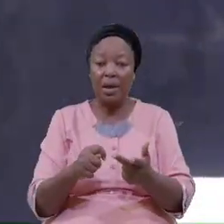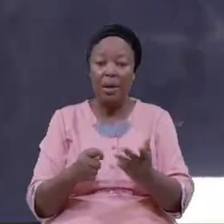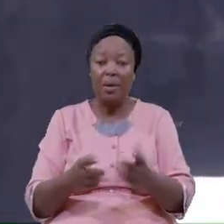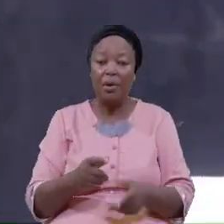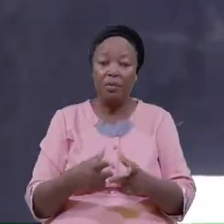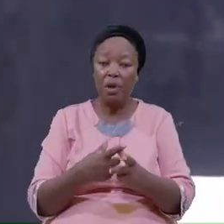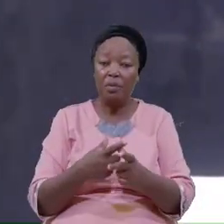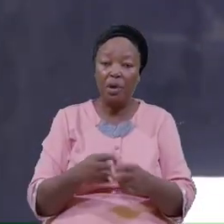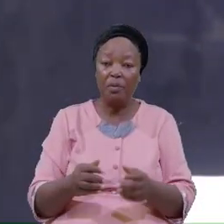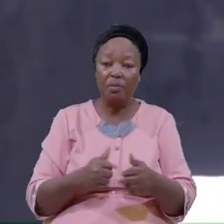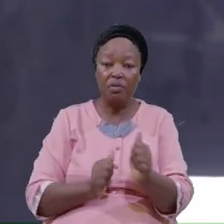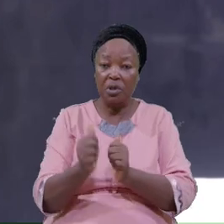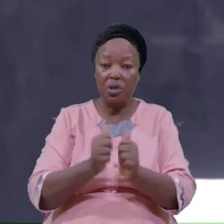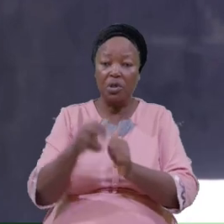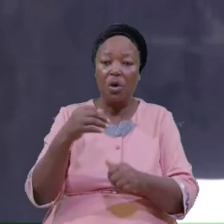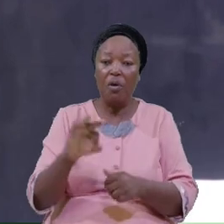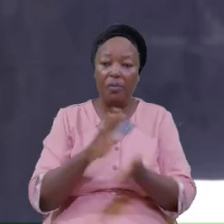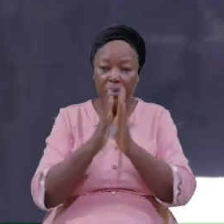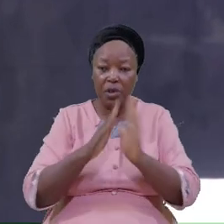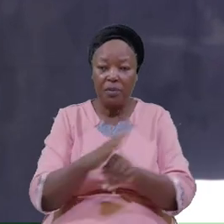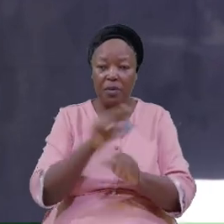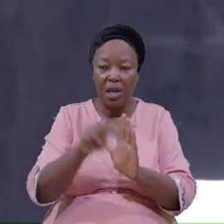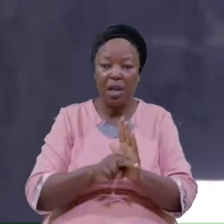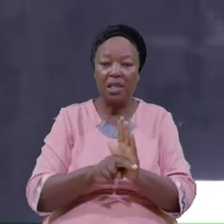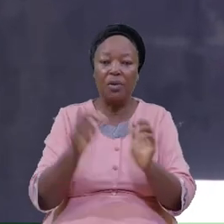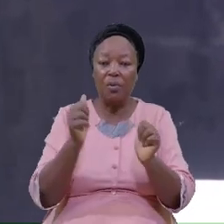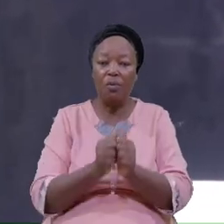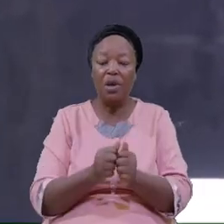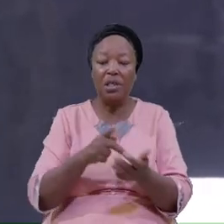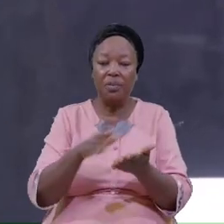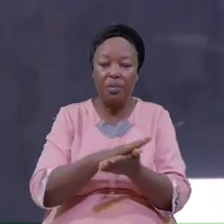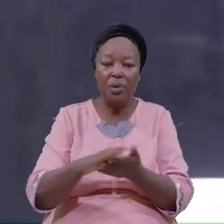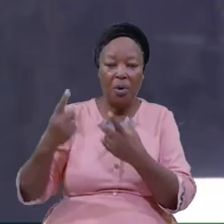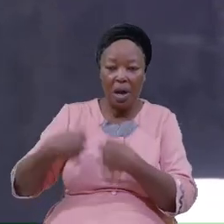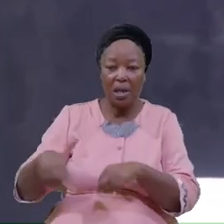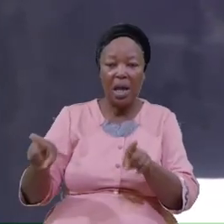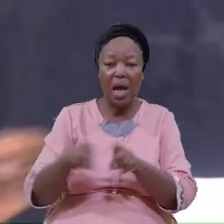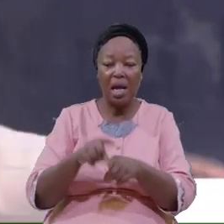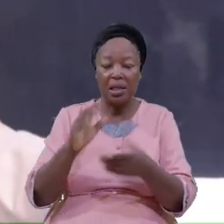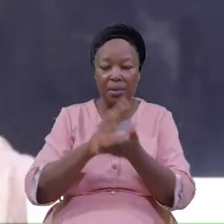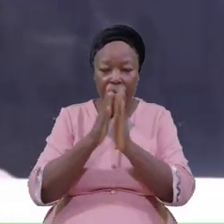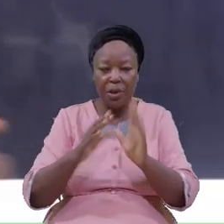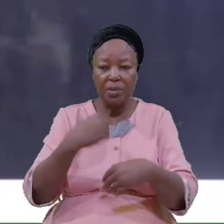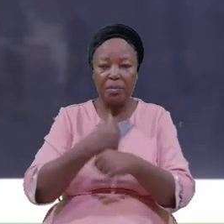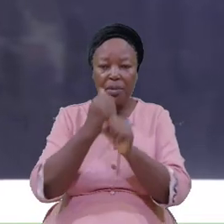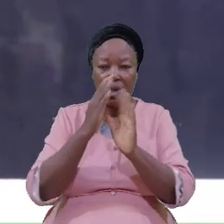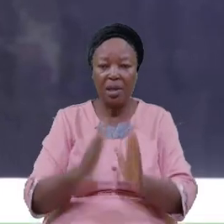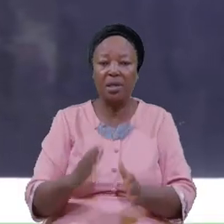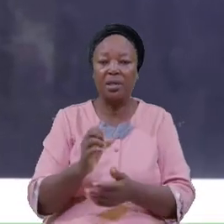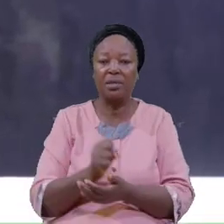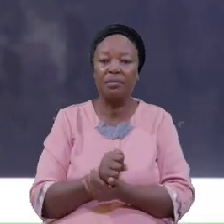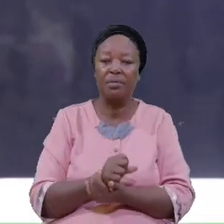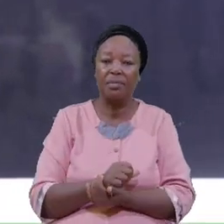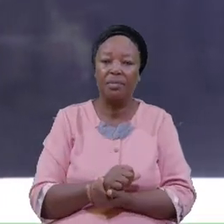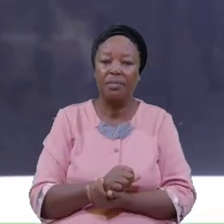peacefulness with pure heart as peacemakers. Troisième point, la poursuite de la paix